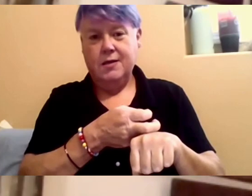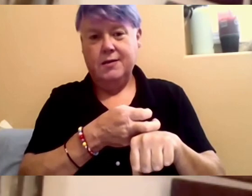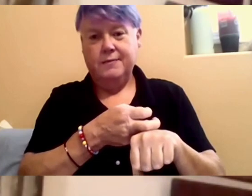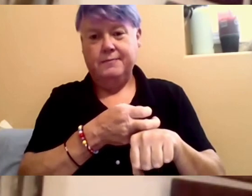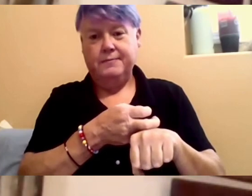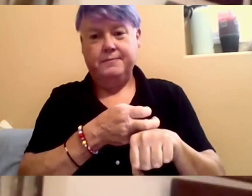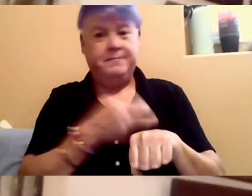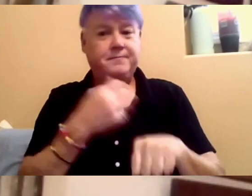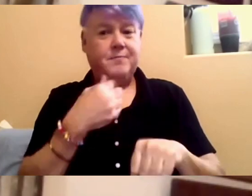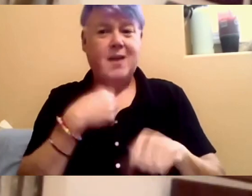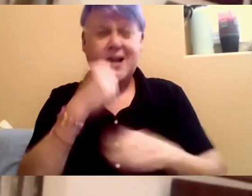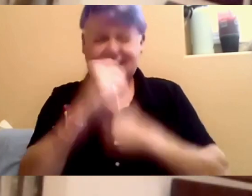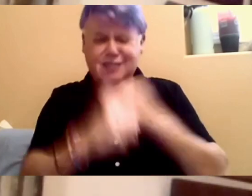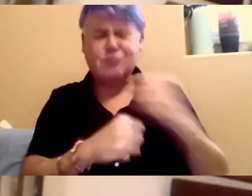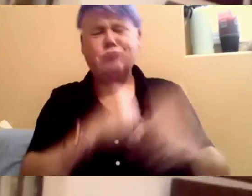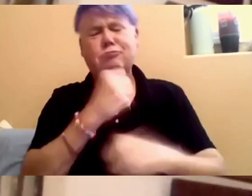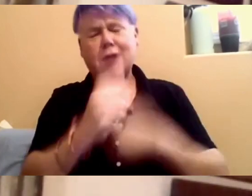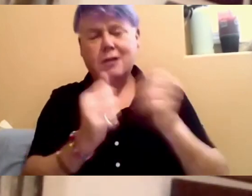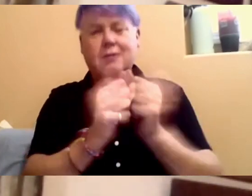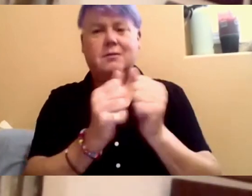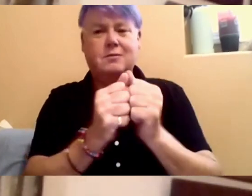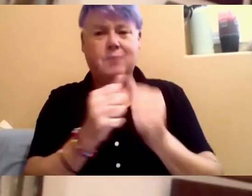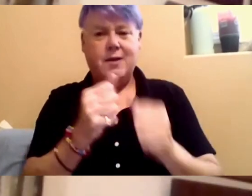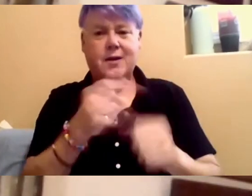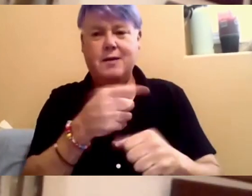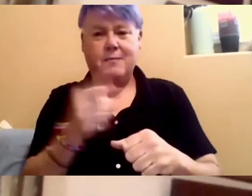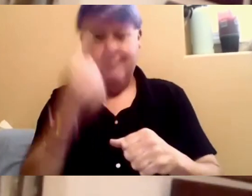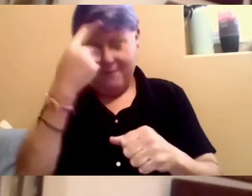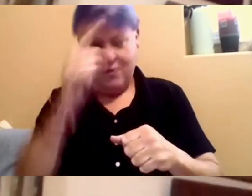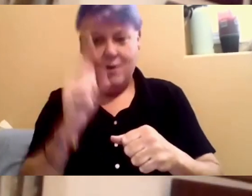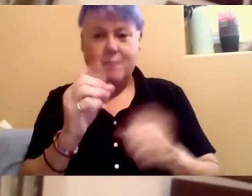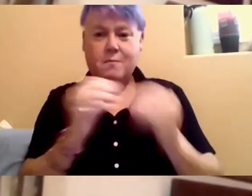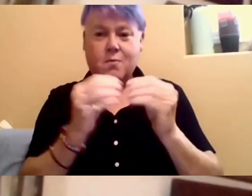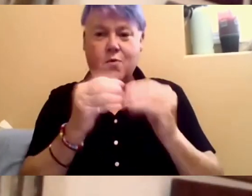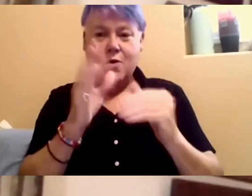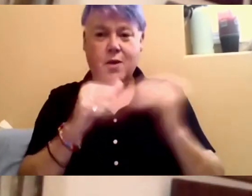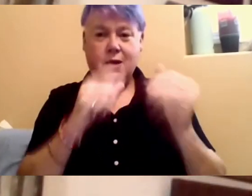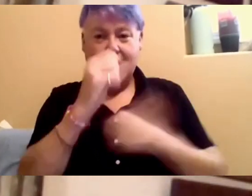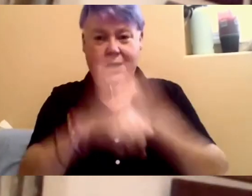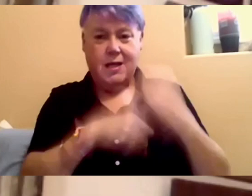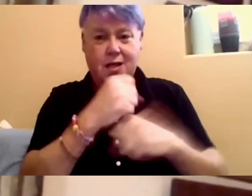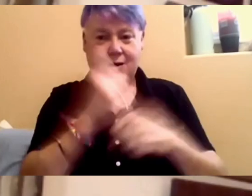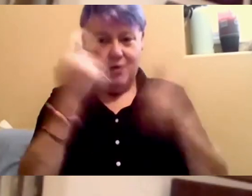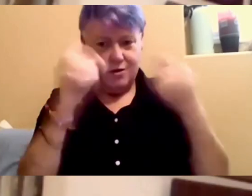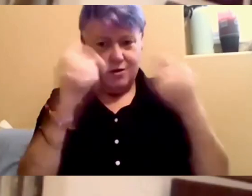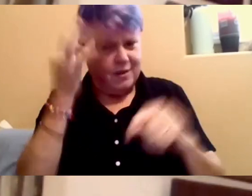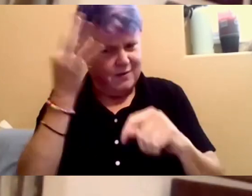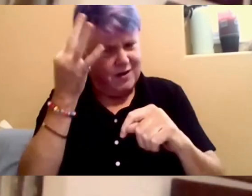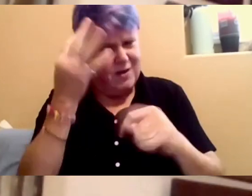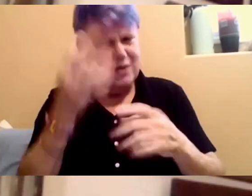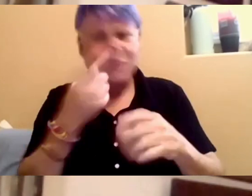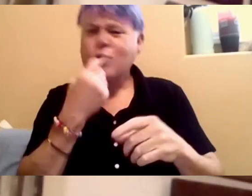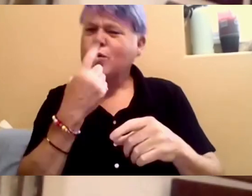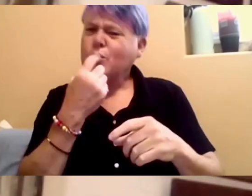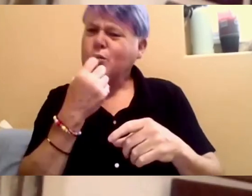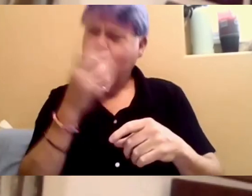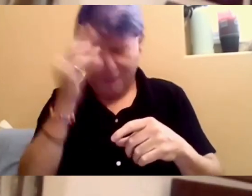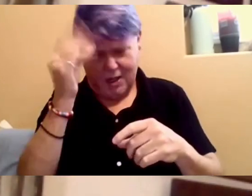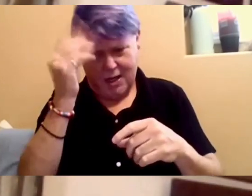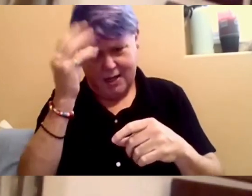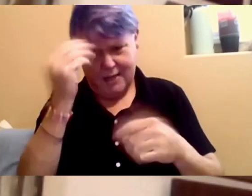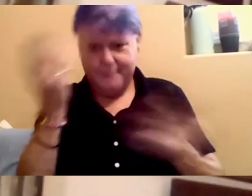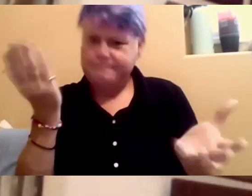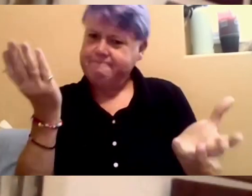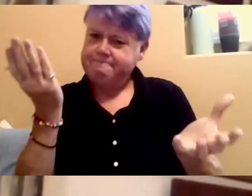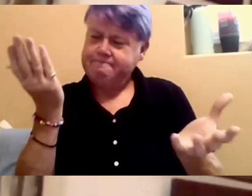I struggled with Liam for more than a year, I would say, trying to figure out who this guy was